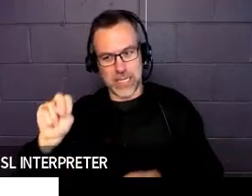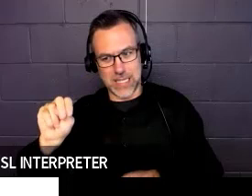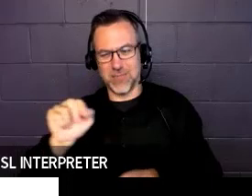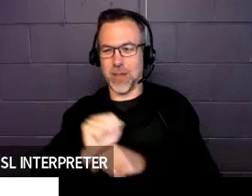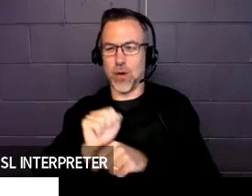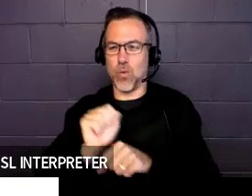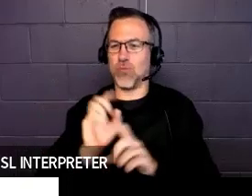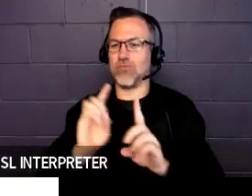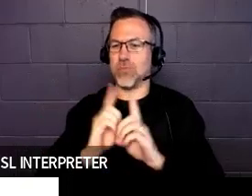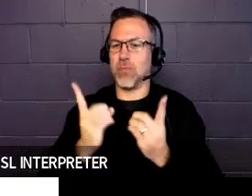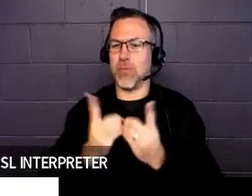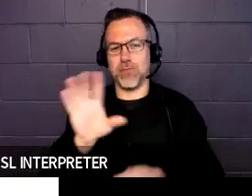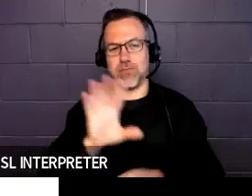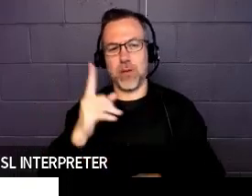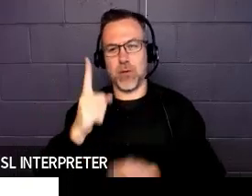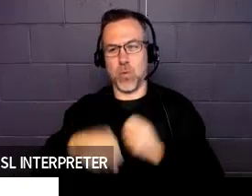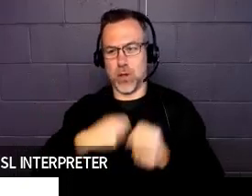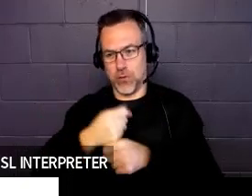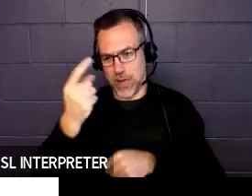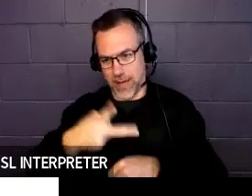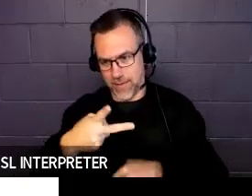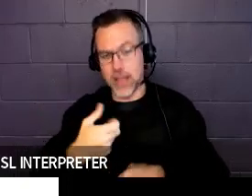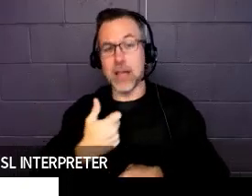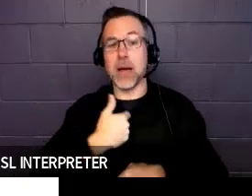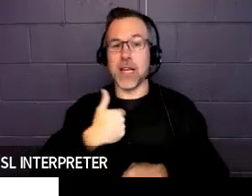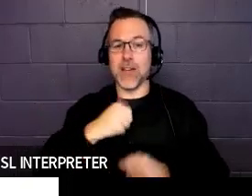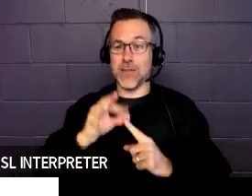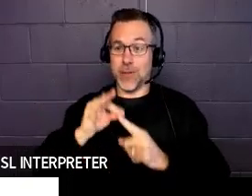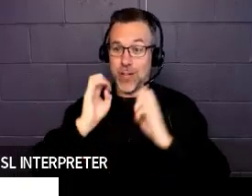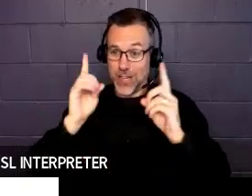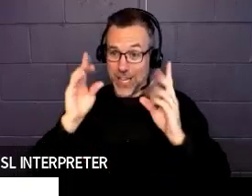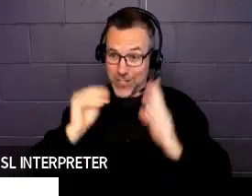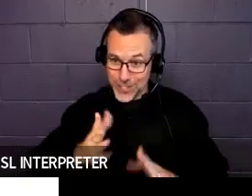half, and I too was a special ed teacher before then.